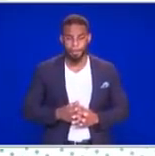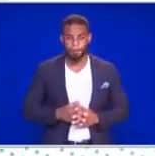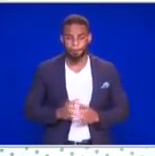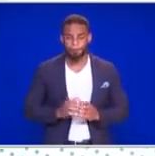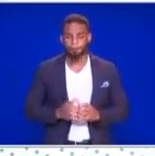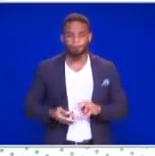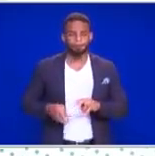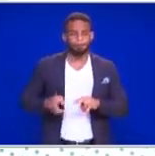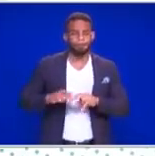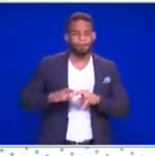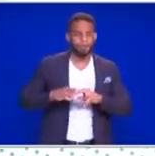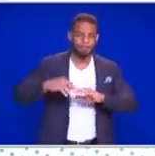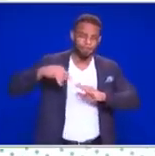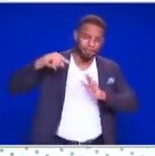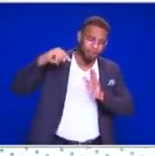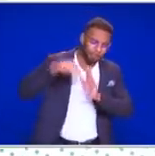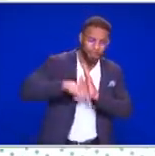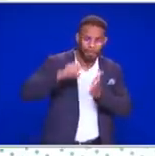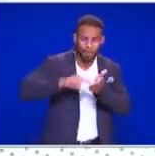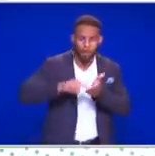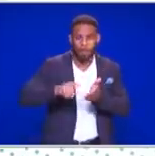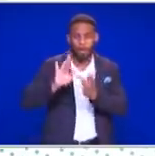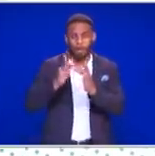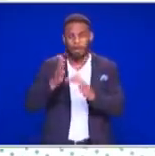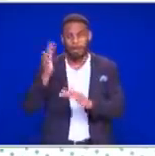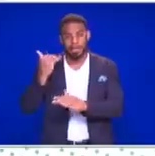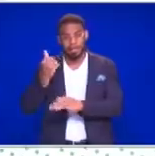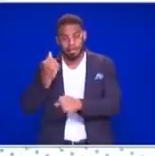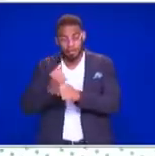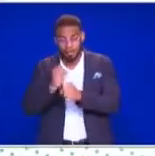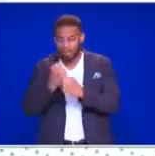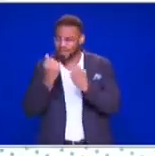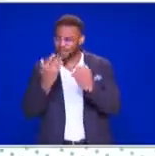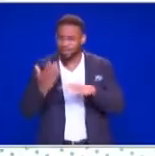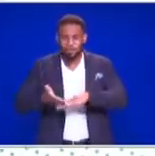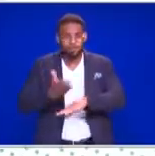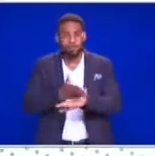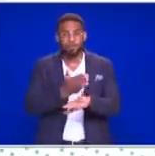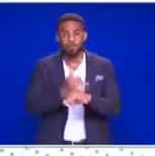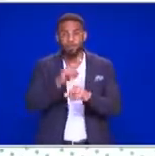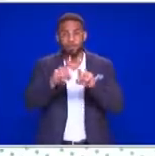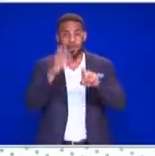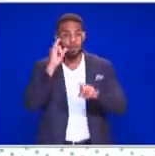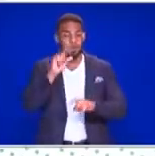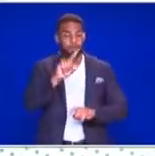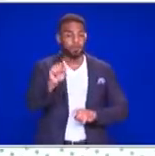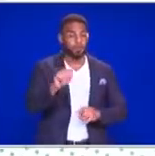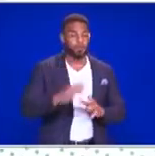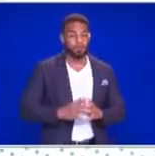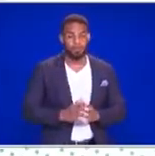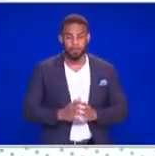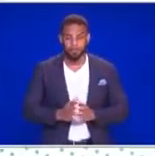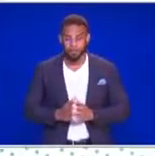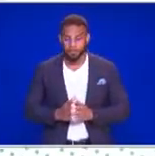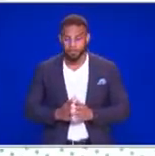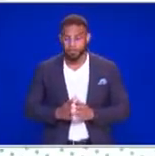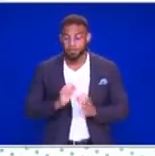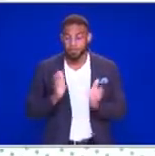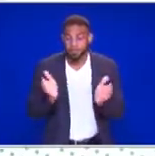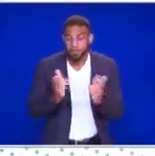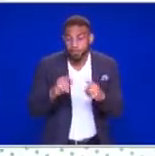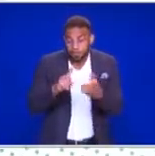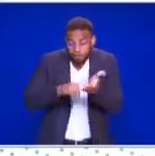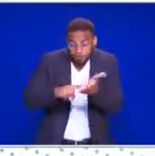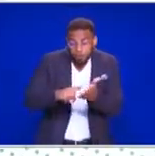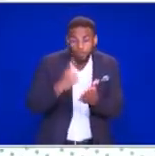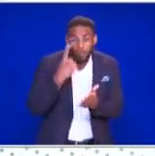Building on our extensive research and outreach last decade, we made several improvements to the questions for 2020. I encourage you to